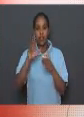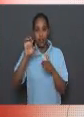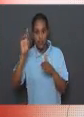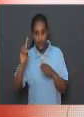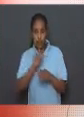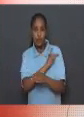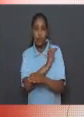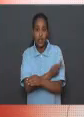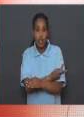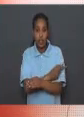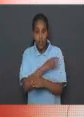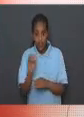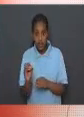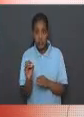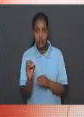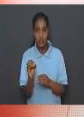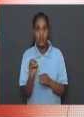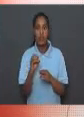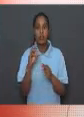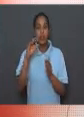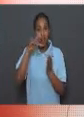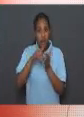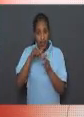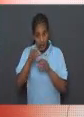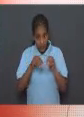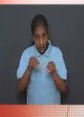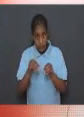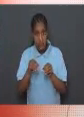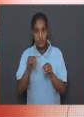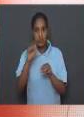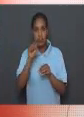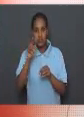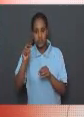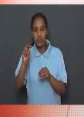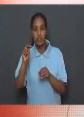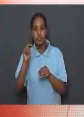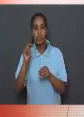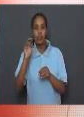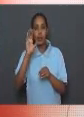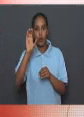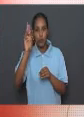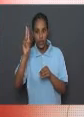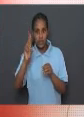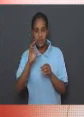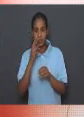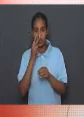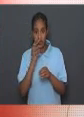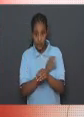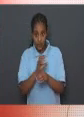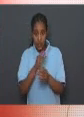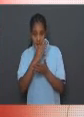reduction potential and reactivity of a zinc-copper cell by looking at